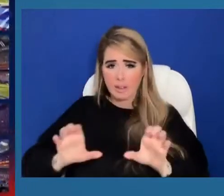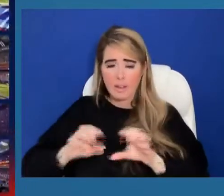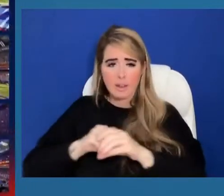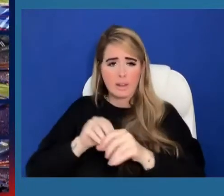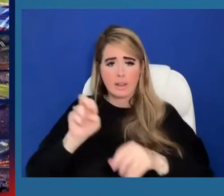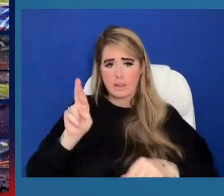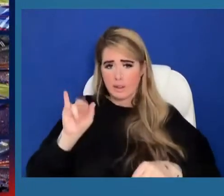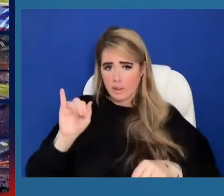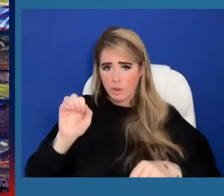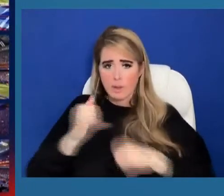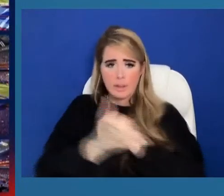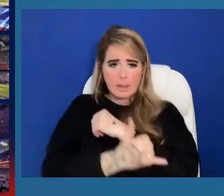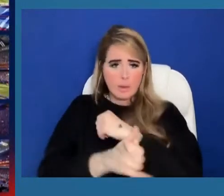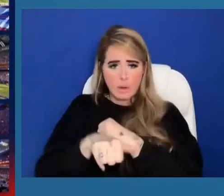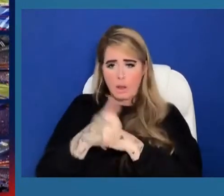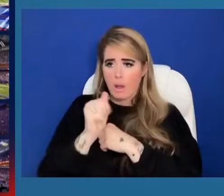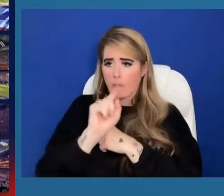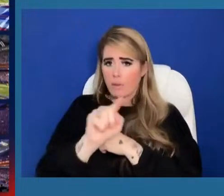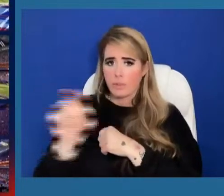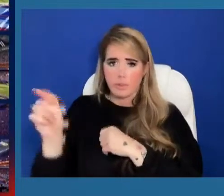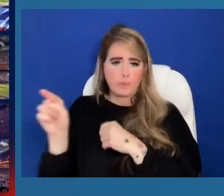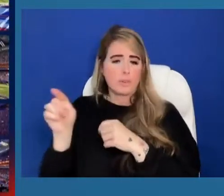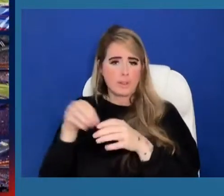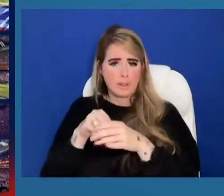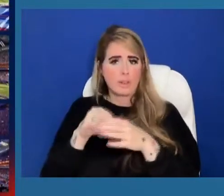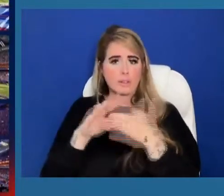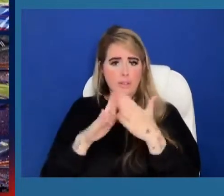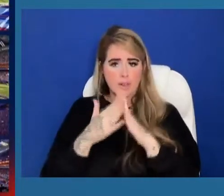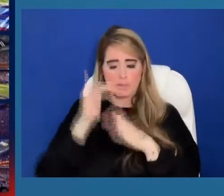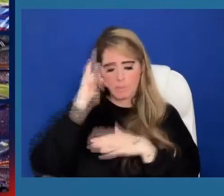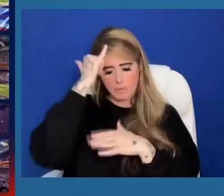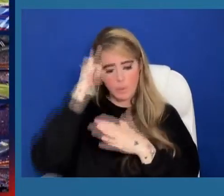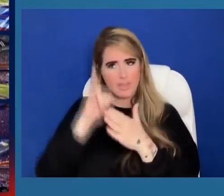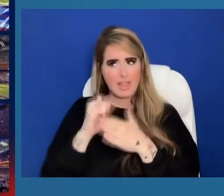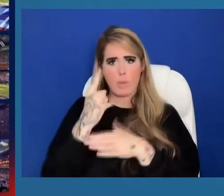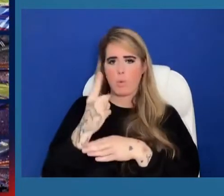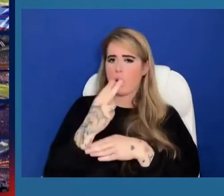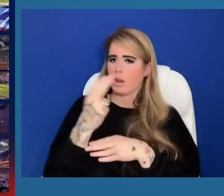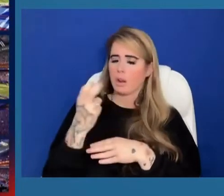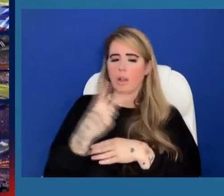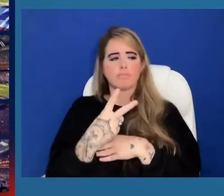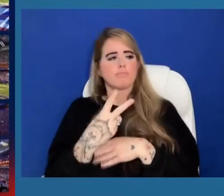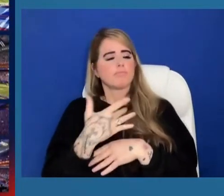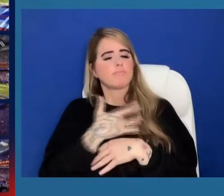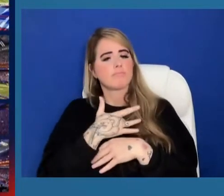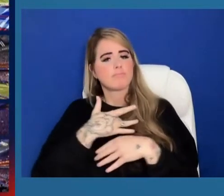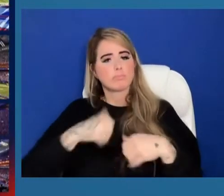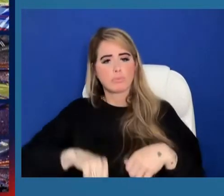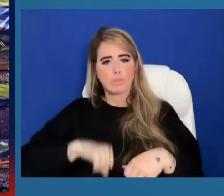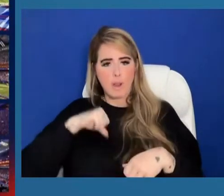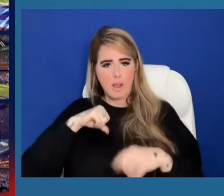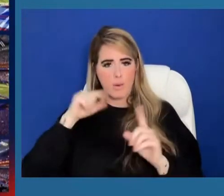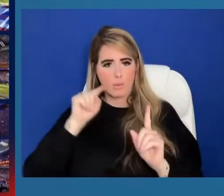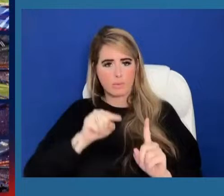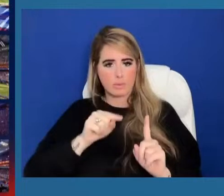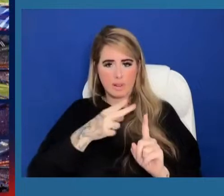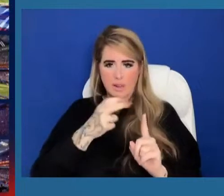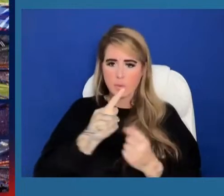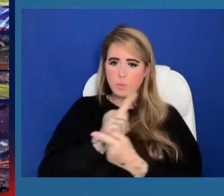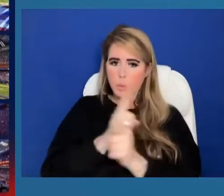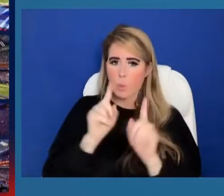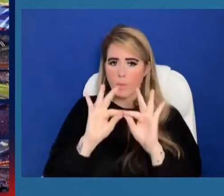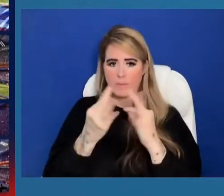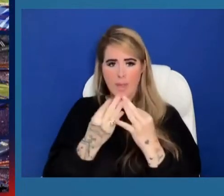and the other jobs he had, City of Buffalo, that was the one he was most proud of. That was the one he talked to his family about,